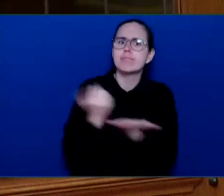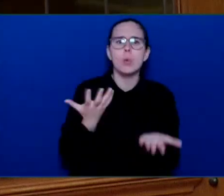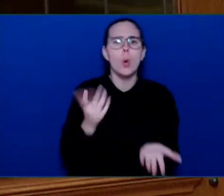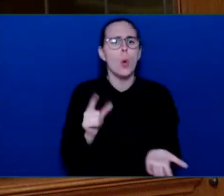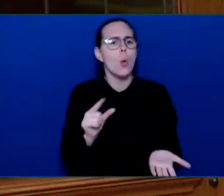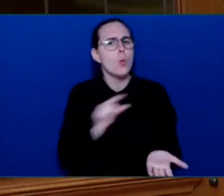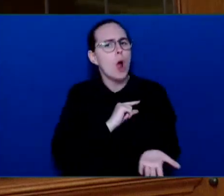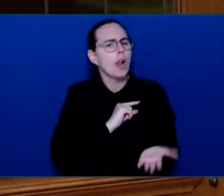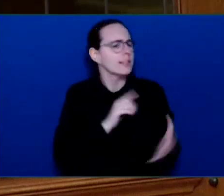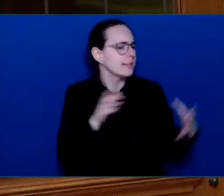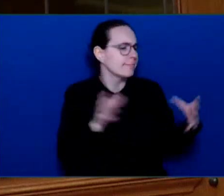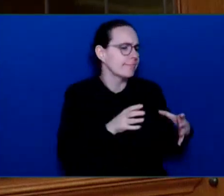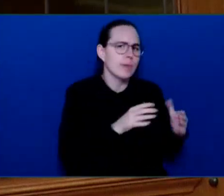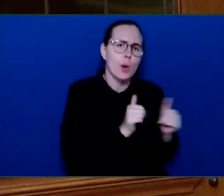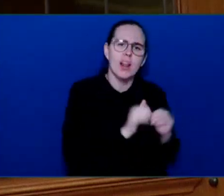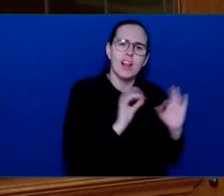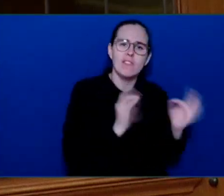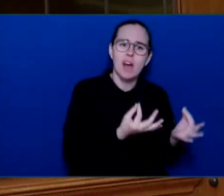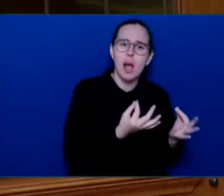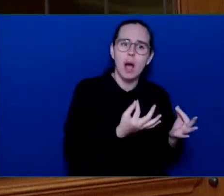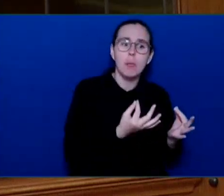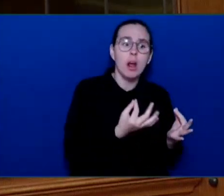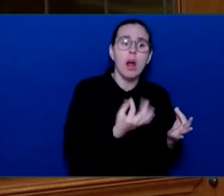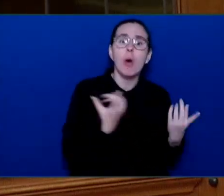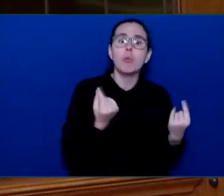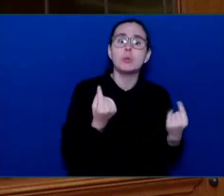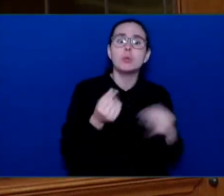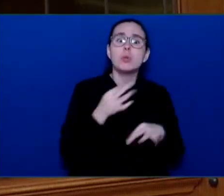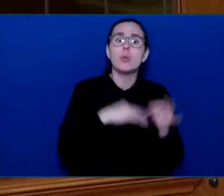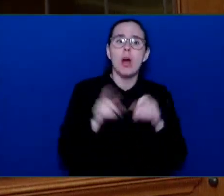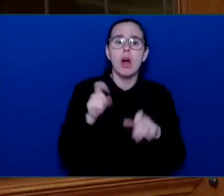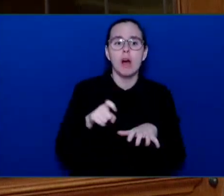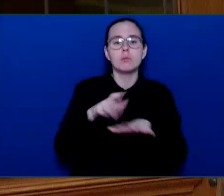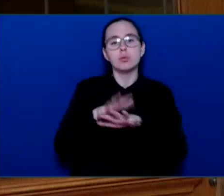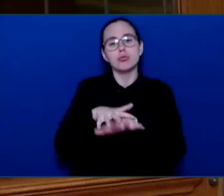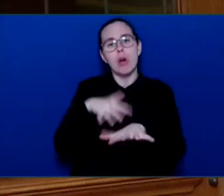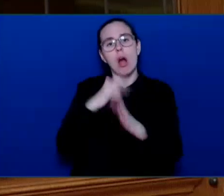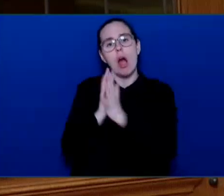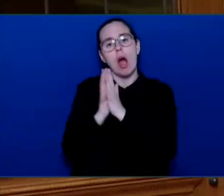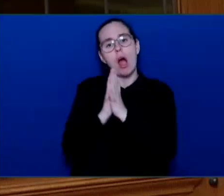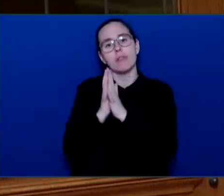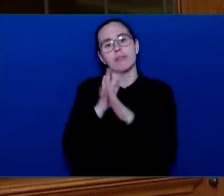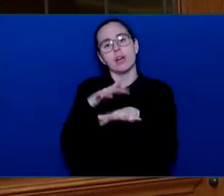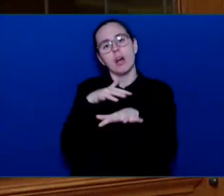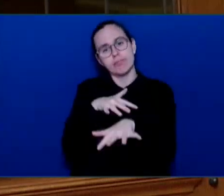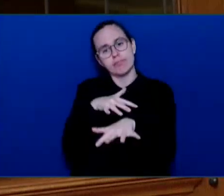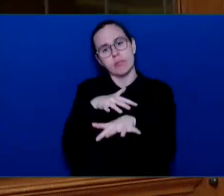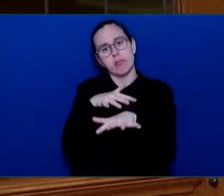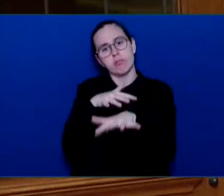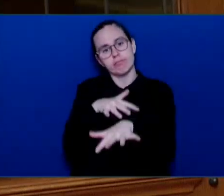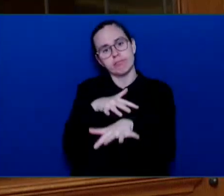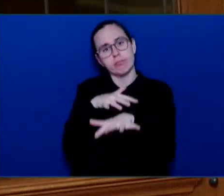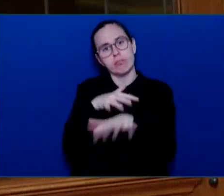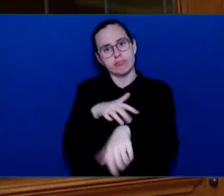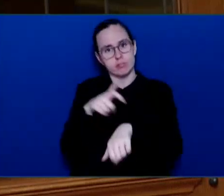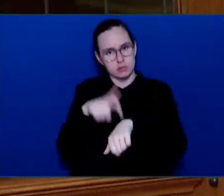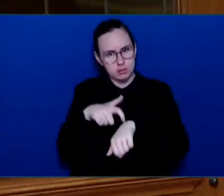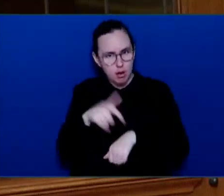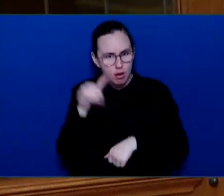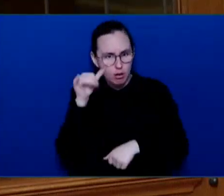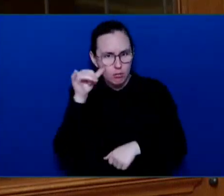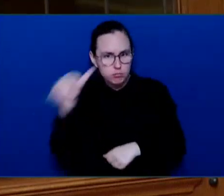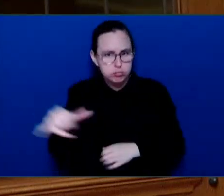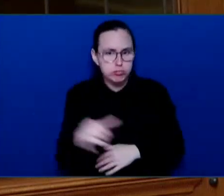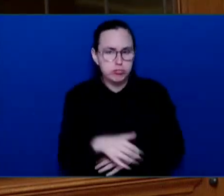idling. In my home community of Abbotsford, Question, member. parents are losing precious time from their children and sitting idle in the traffic.